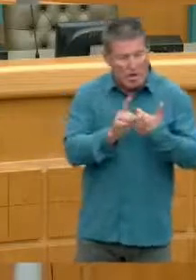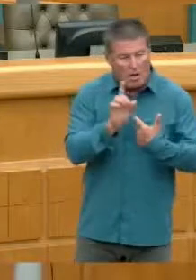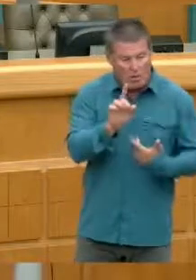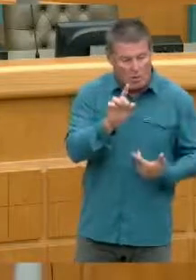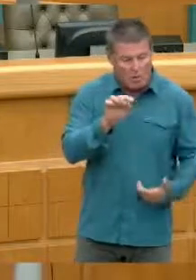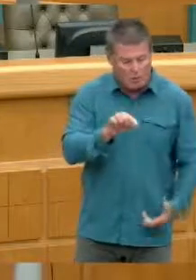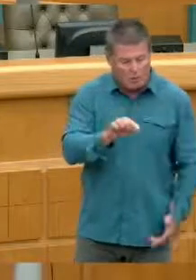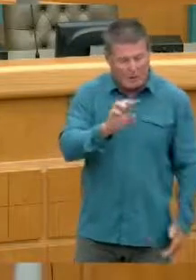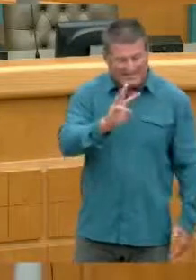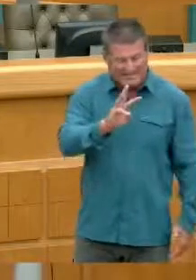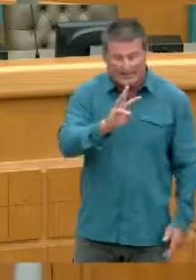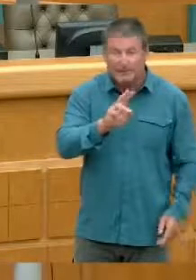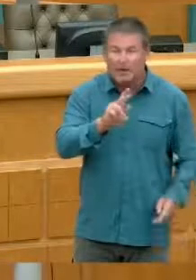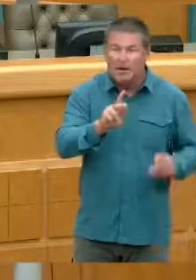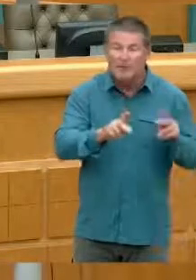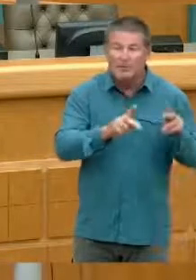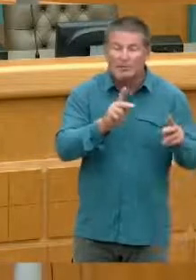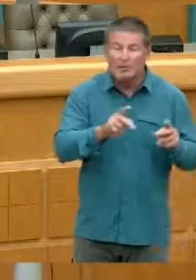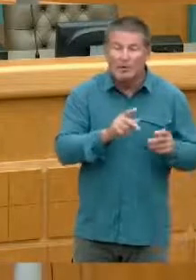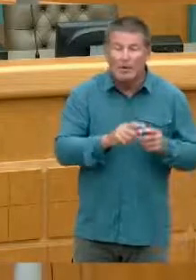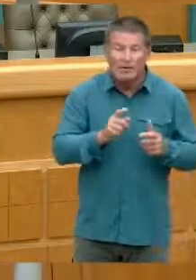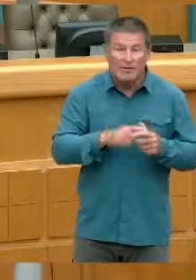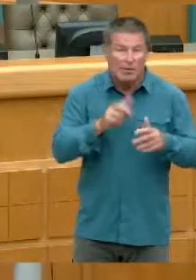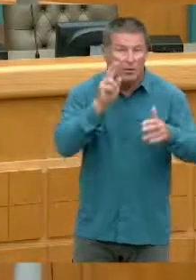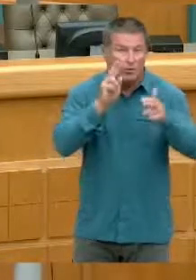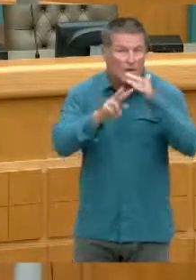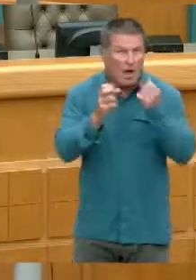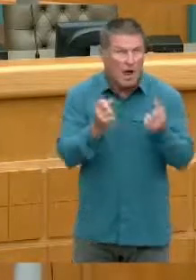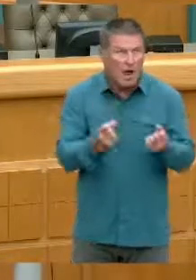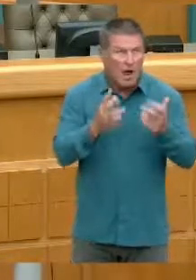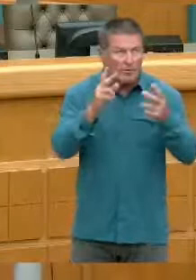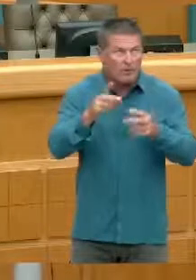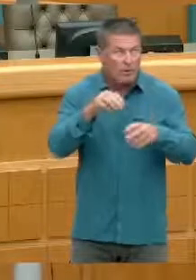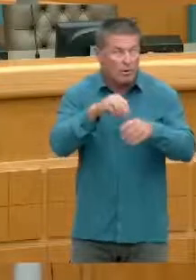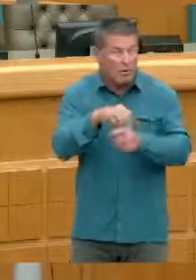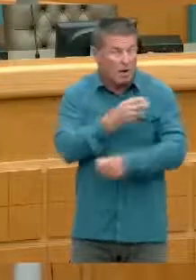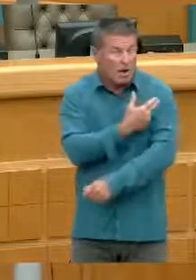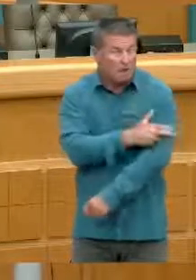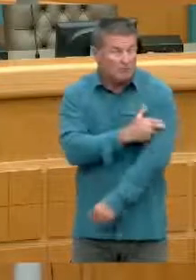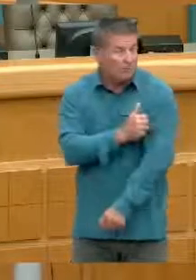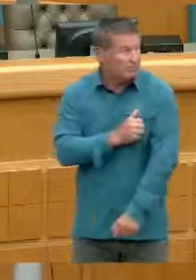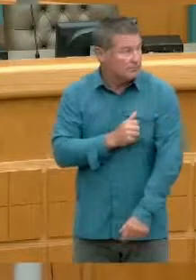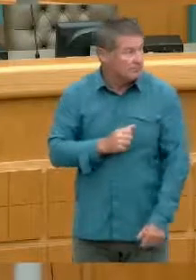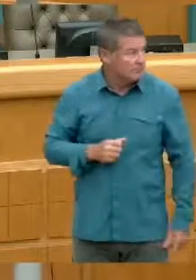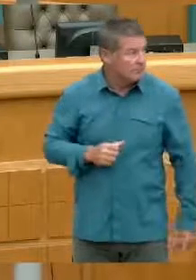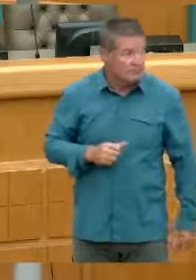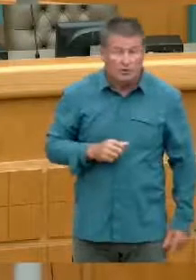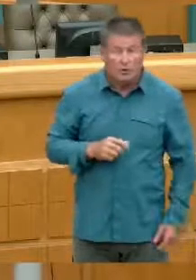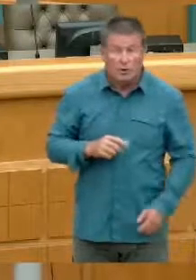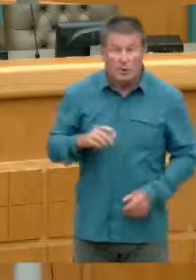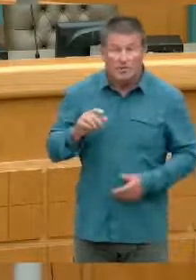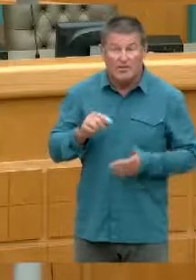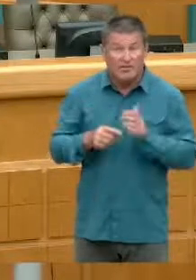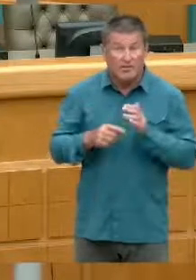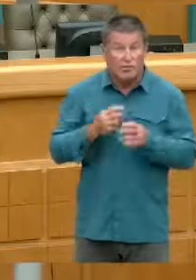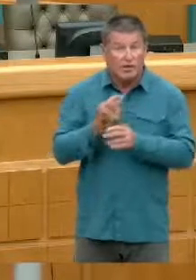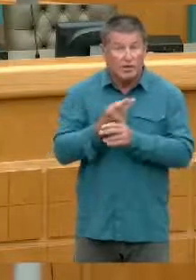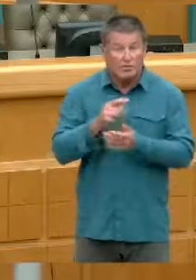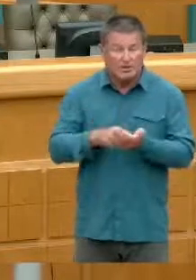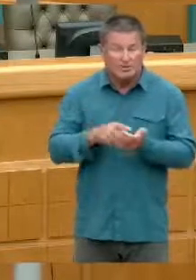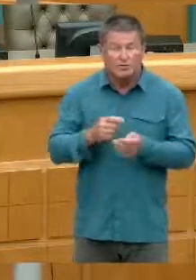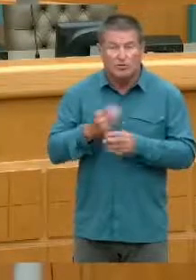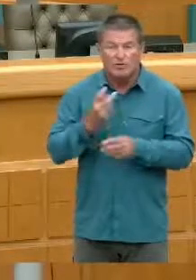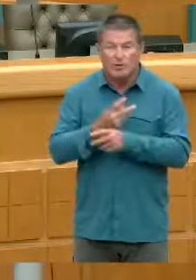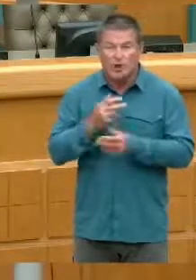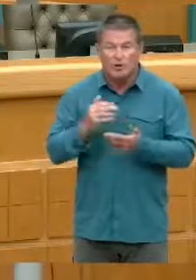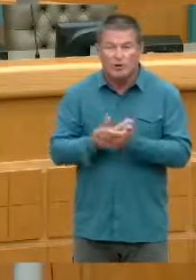the projected number of hospitalizations moving forward. So the model was calibrated on the number of new cases. Now, we're going